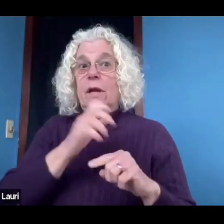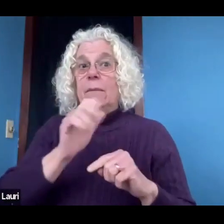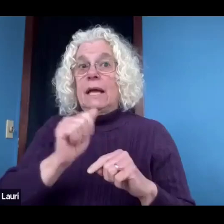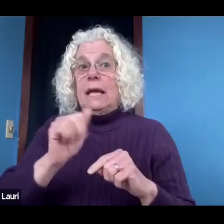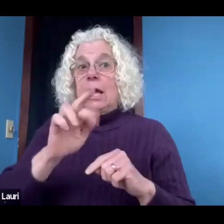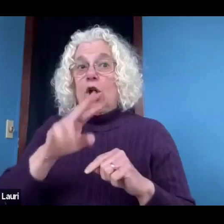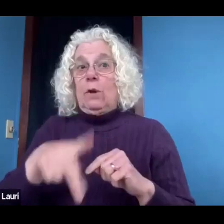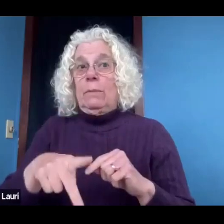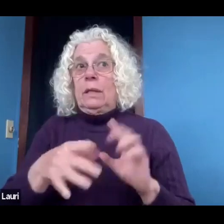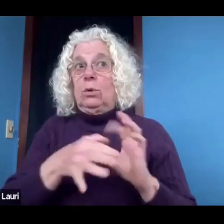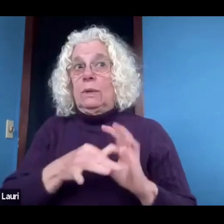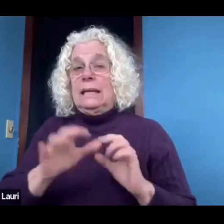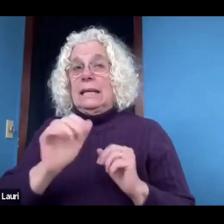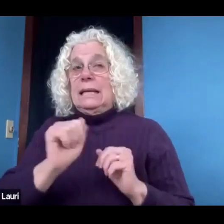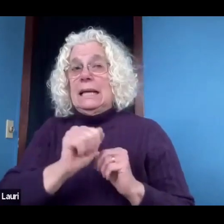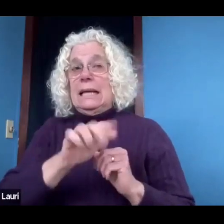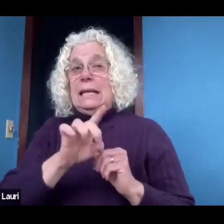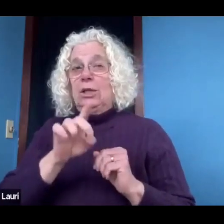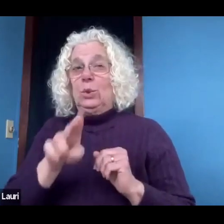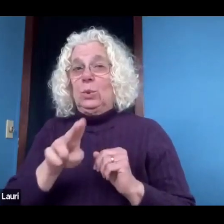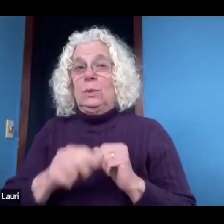on accessory dwelling units.